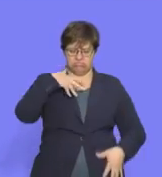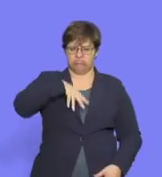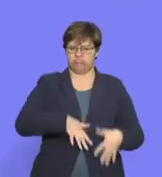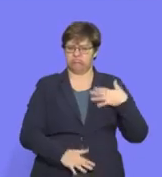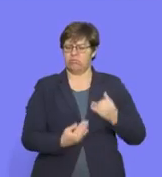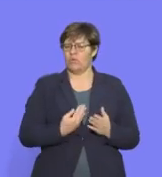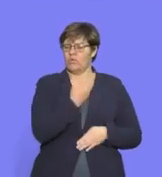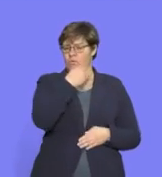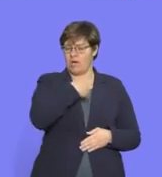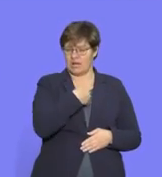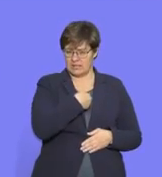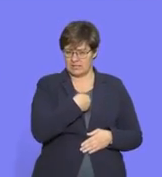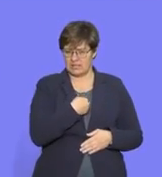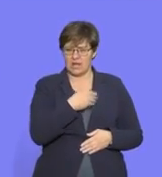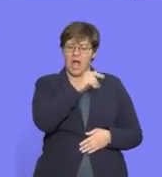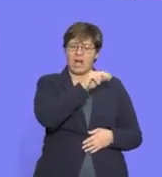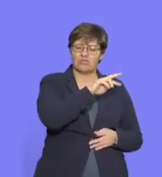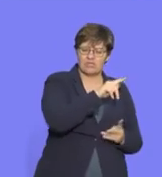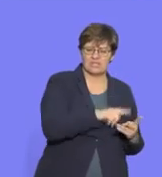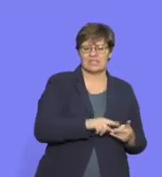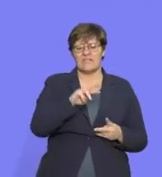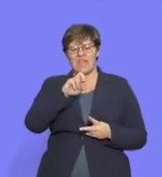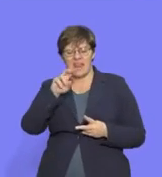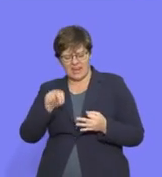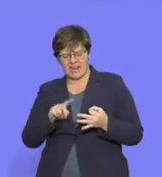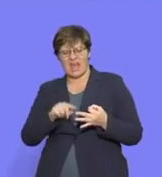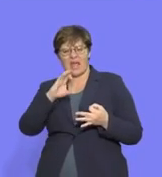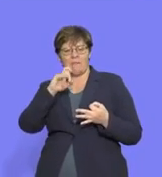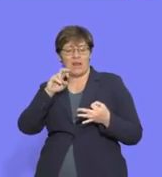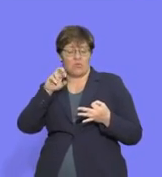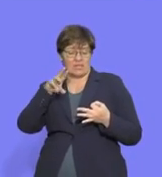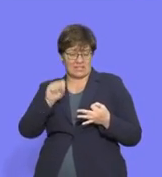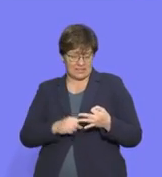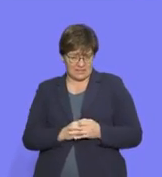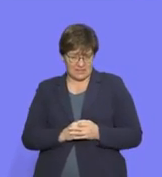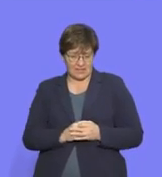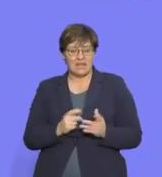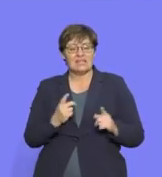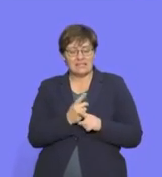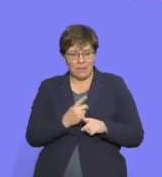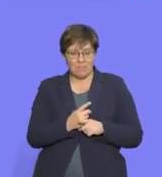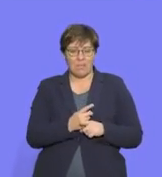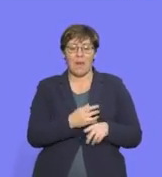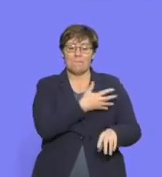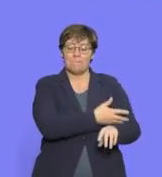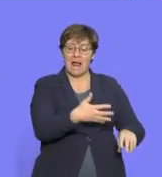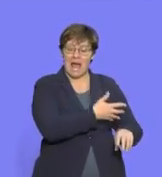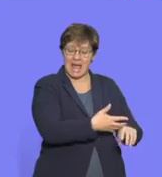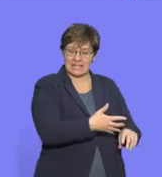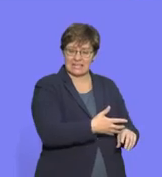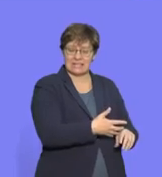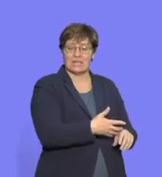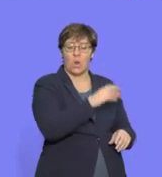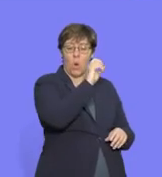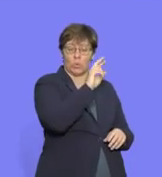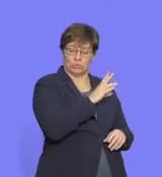through the heart, right, in these arteries, veins, and capillaries. We also looked at with a deoxygenated blood